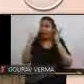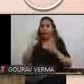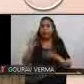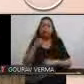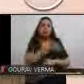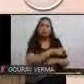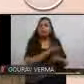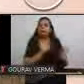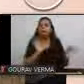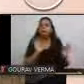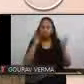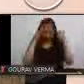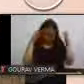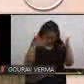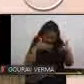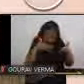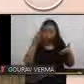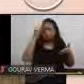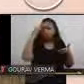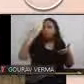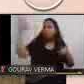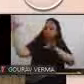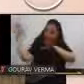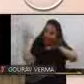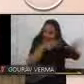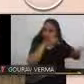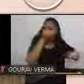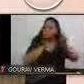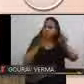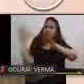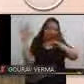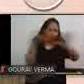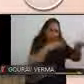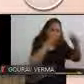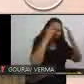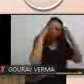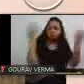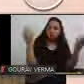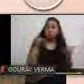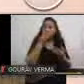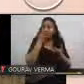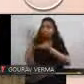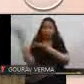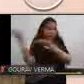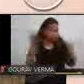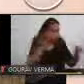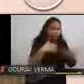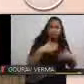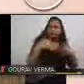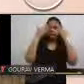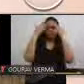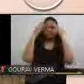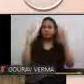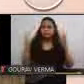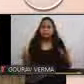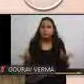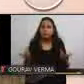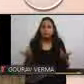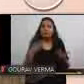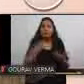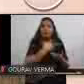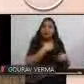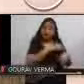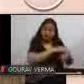is something which would explode in my hand. I don't know. So unless we tell them, we show them,